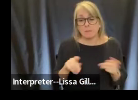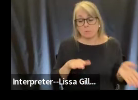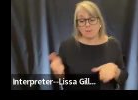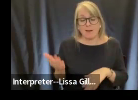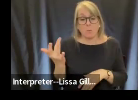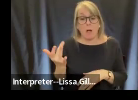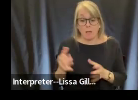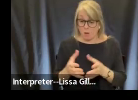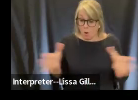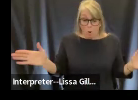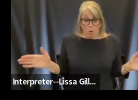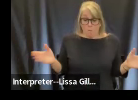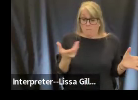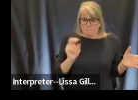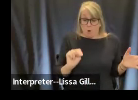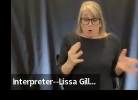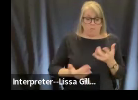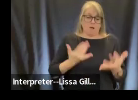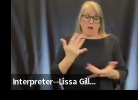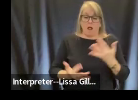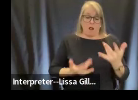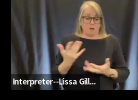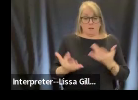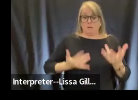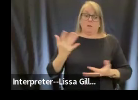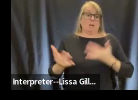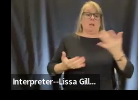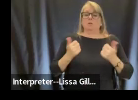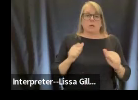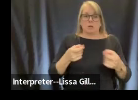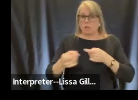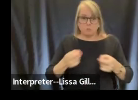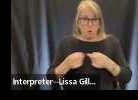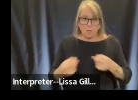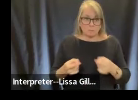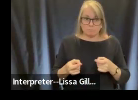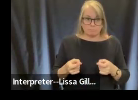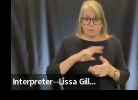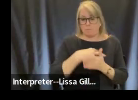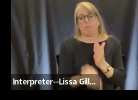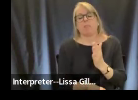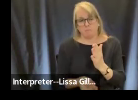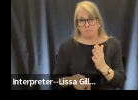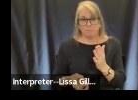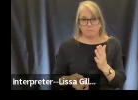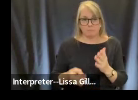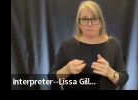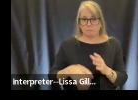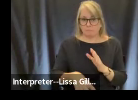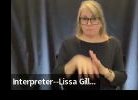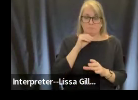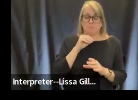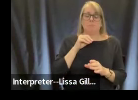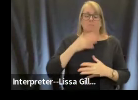burning because these fires got out of control and they tried to control it and they got consumed with the smoke. So if there's a burn ban, please just